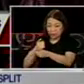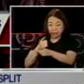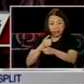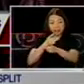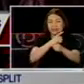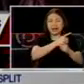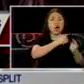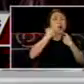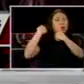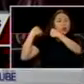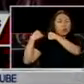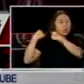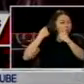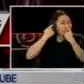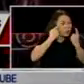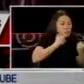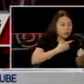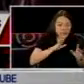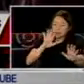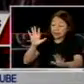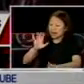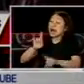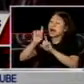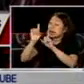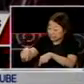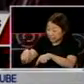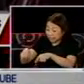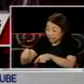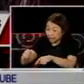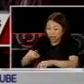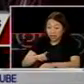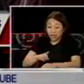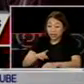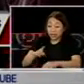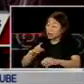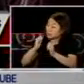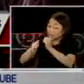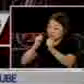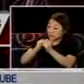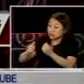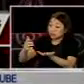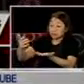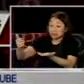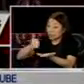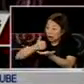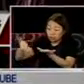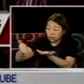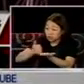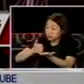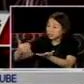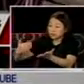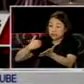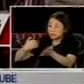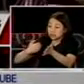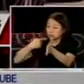Ever since I... Just answer the question. They were not subject to any withholding tax. I mean,